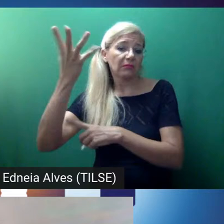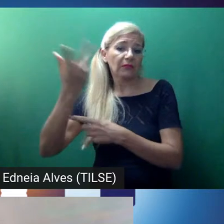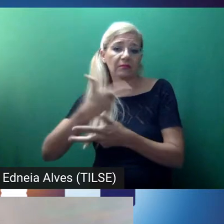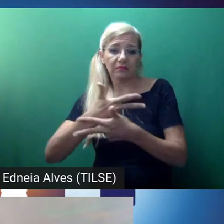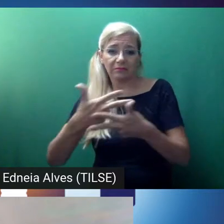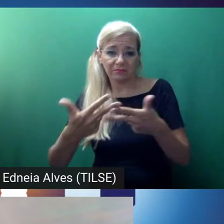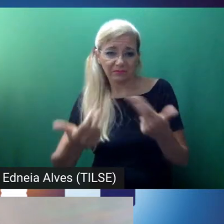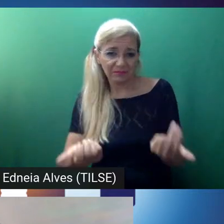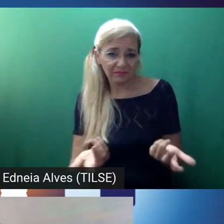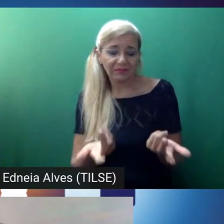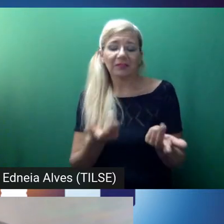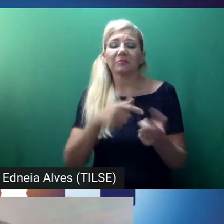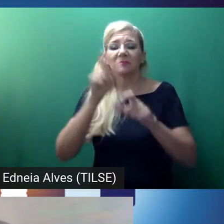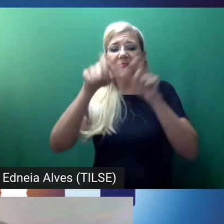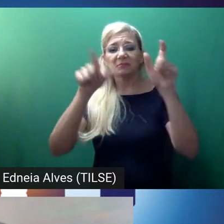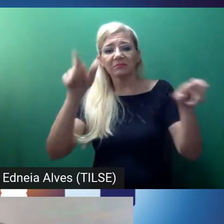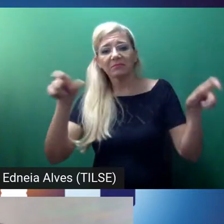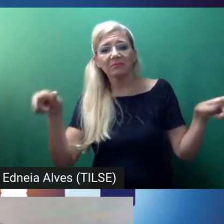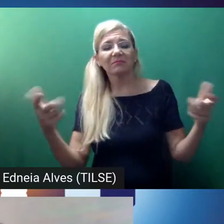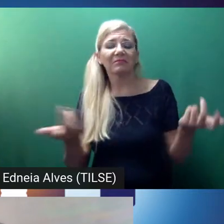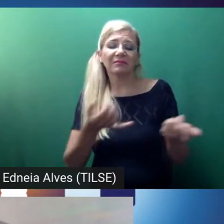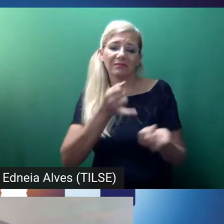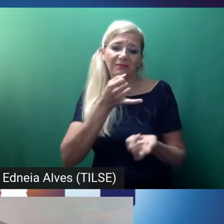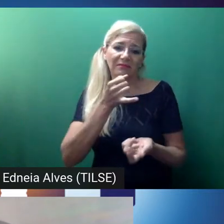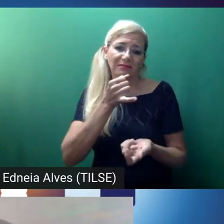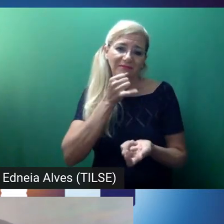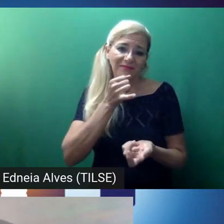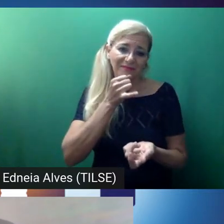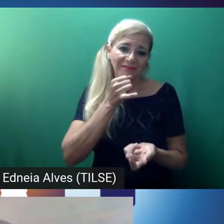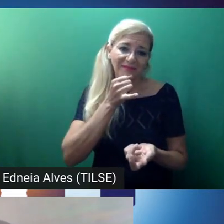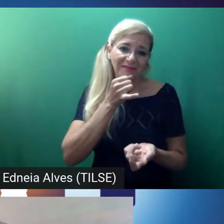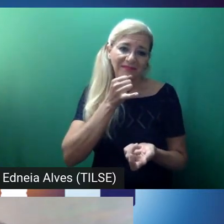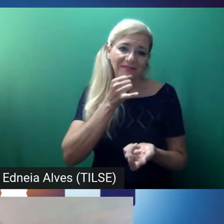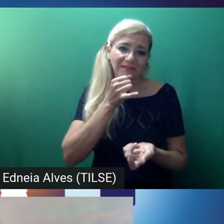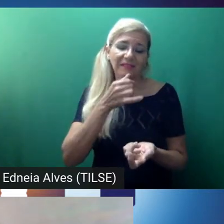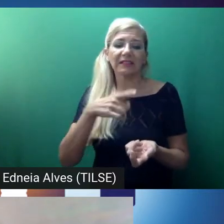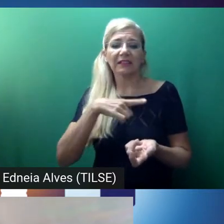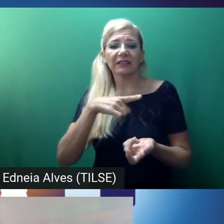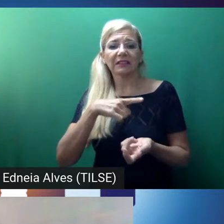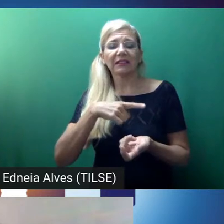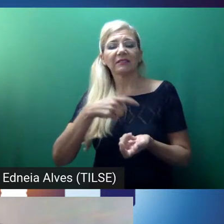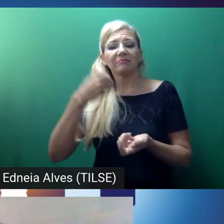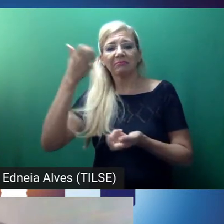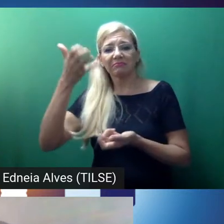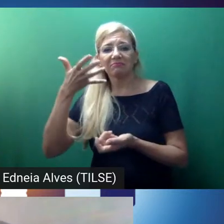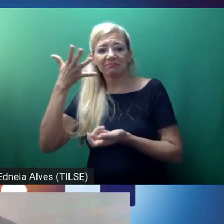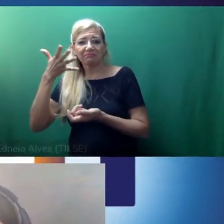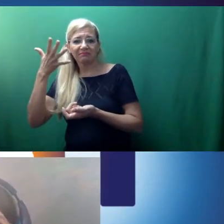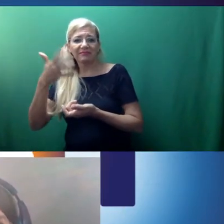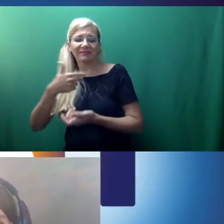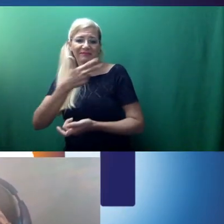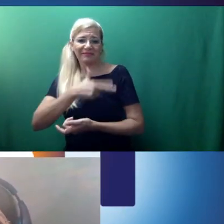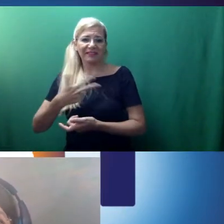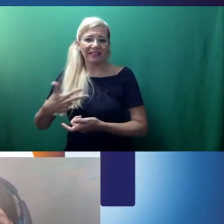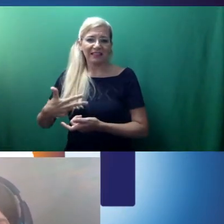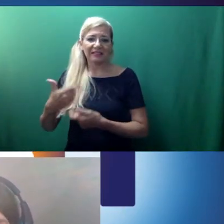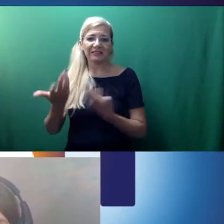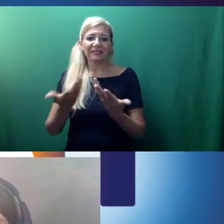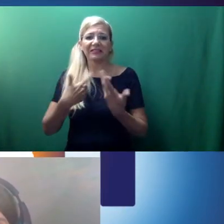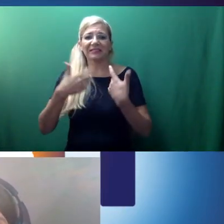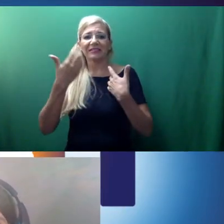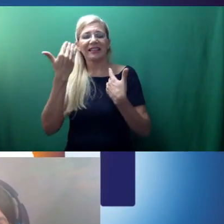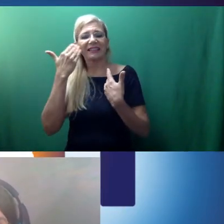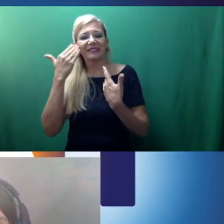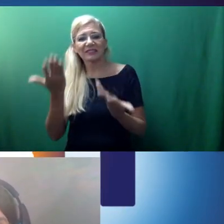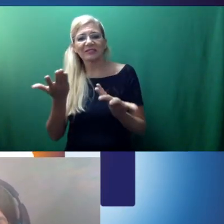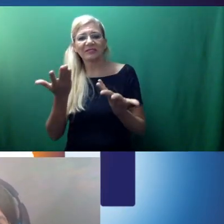A personal example, I'm now in Quebec, in French-speaking Canada, and I could, you know, say, I could share a